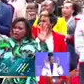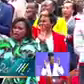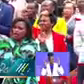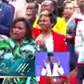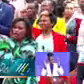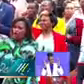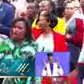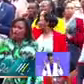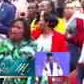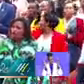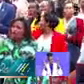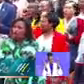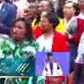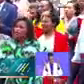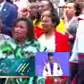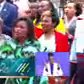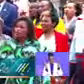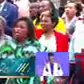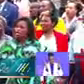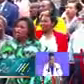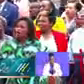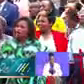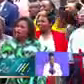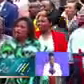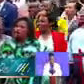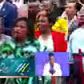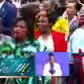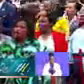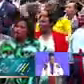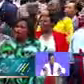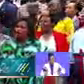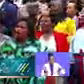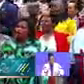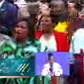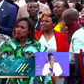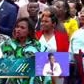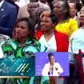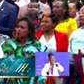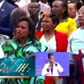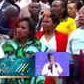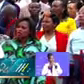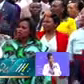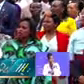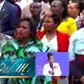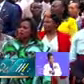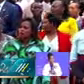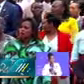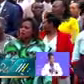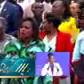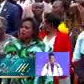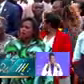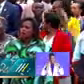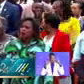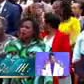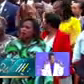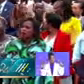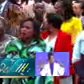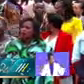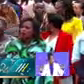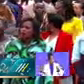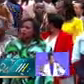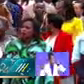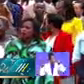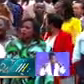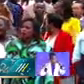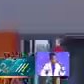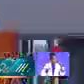Supernatural hey it is the day of Supernatural I saw angels